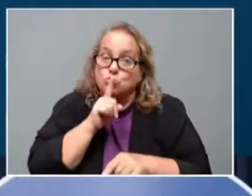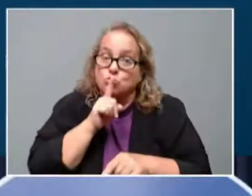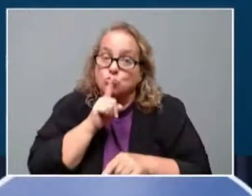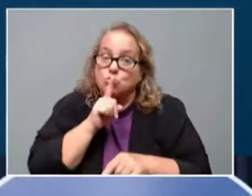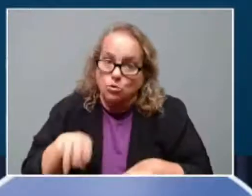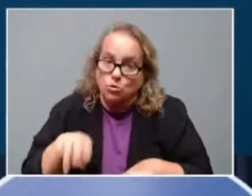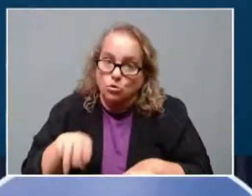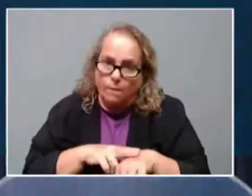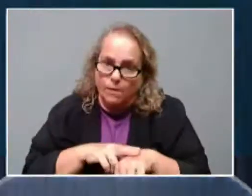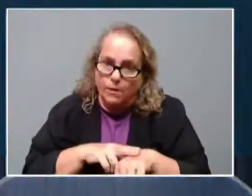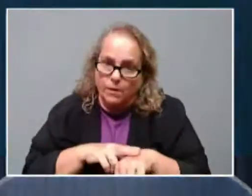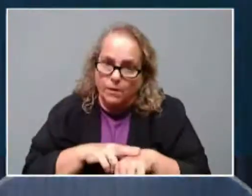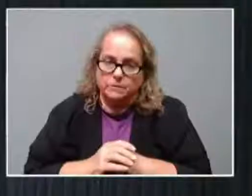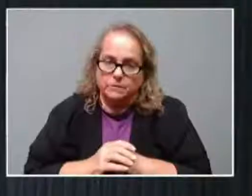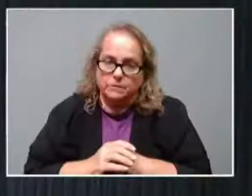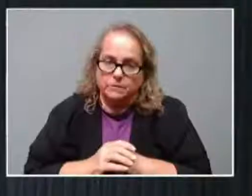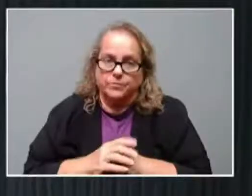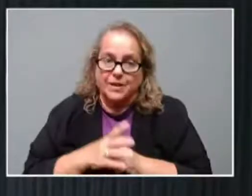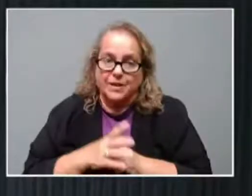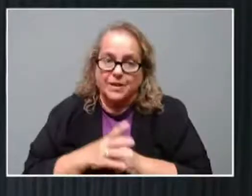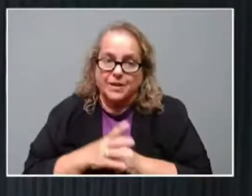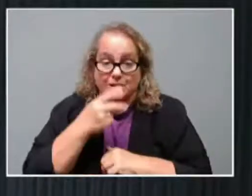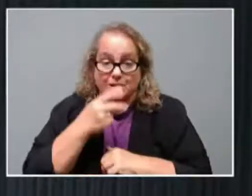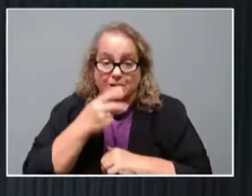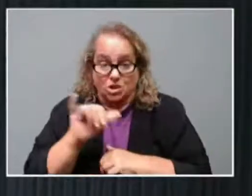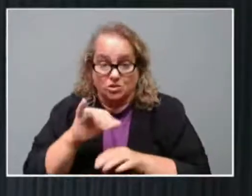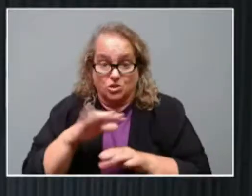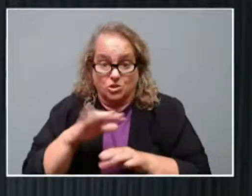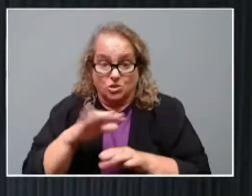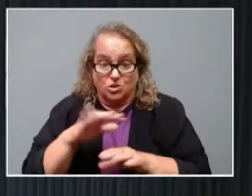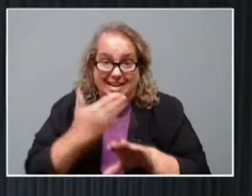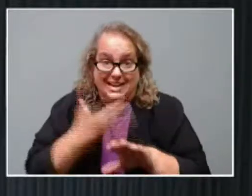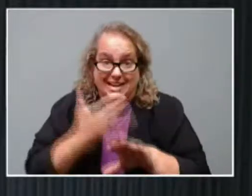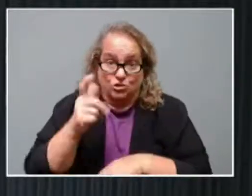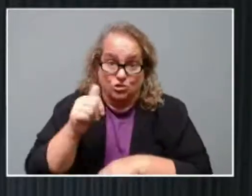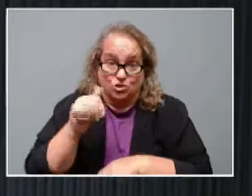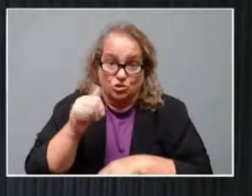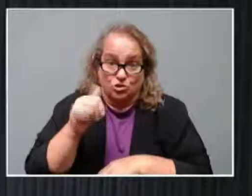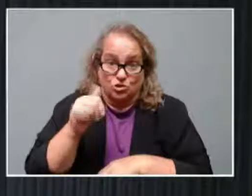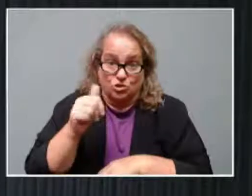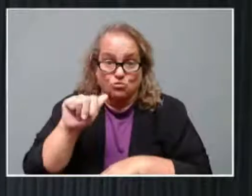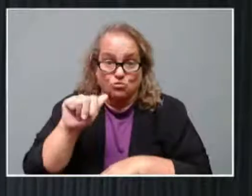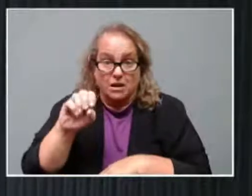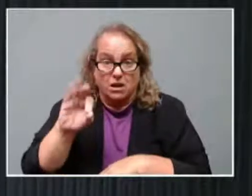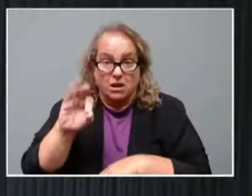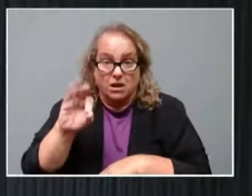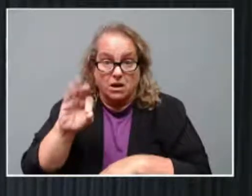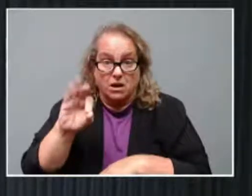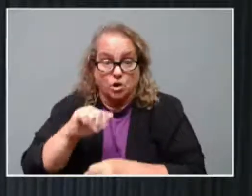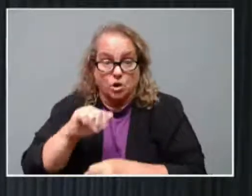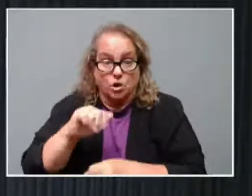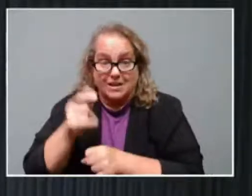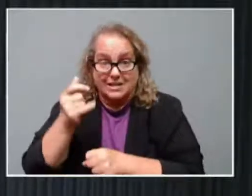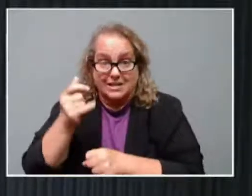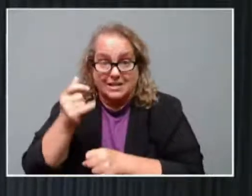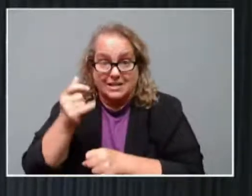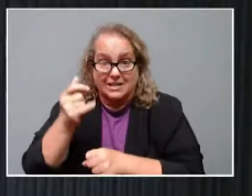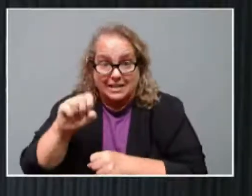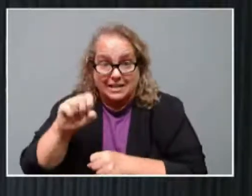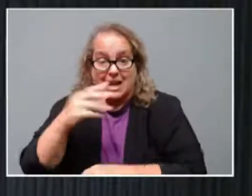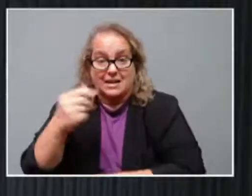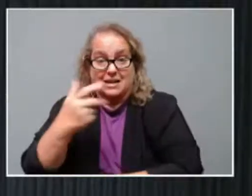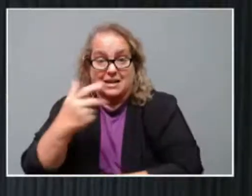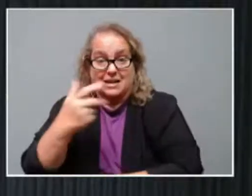And I think we also see on the next chart, which we've shown you before, rate of COVID-19 cases and vaccinations, that with